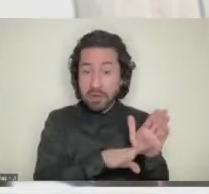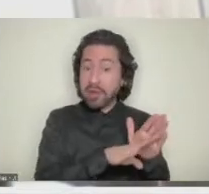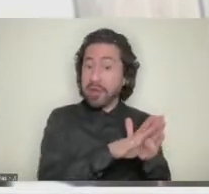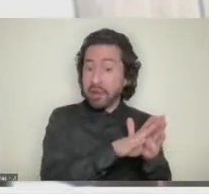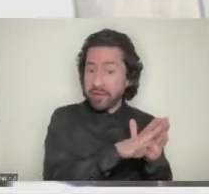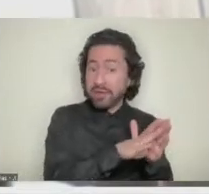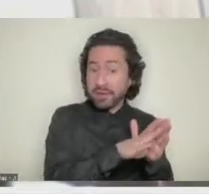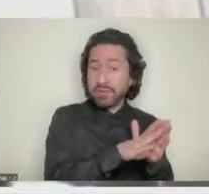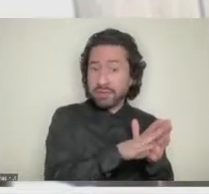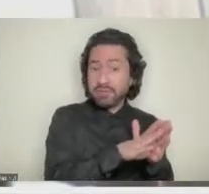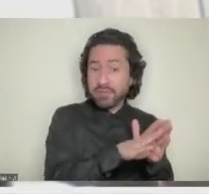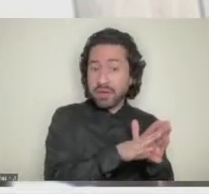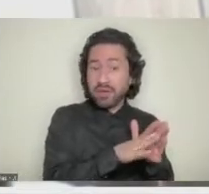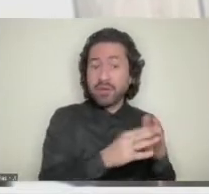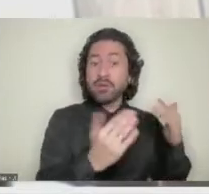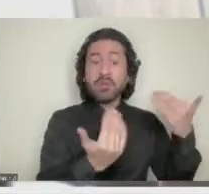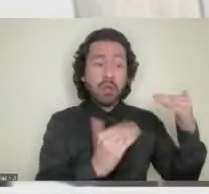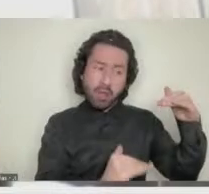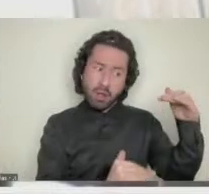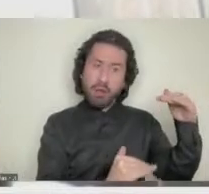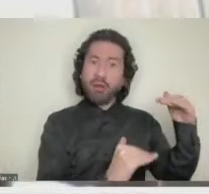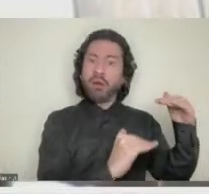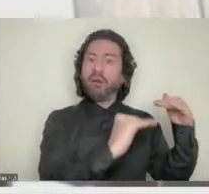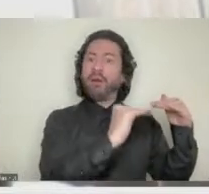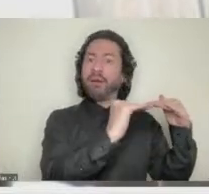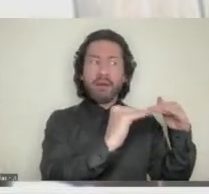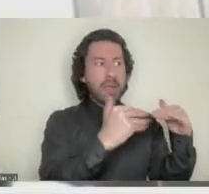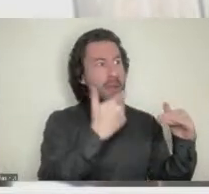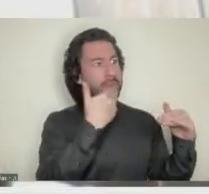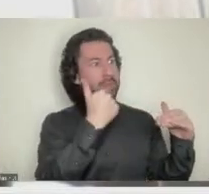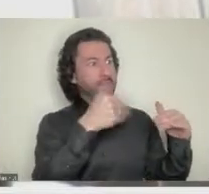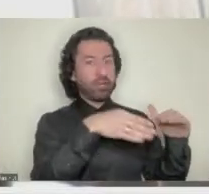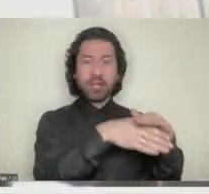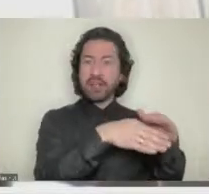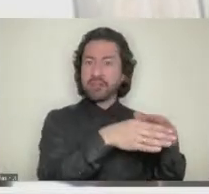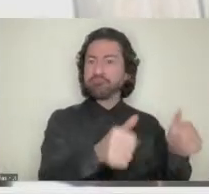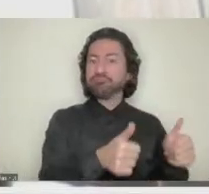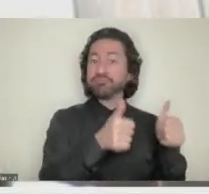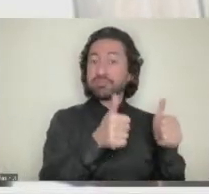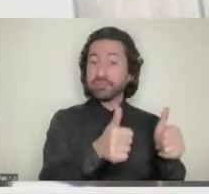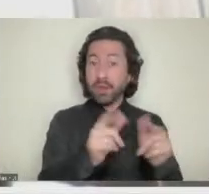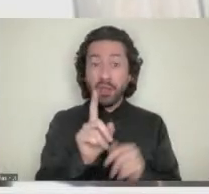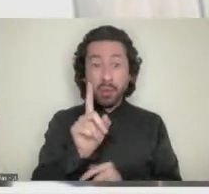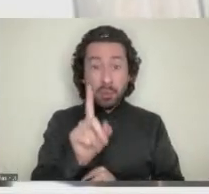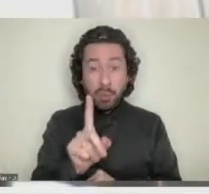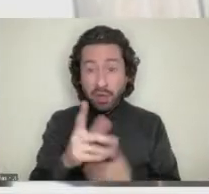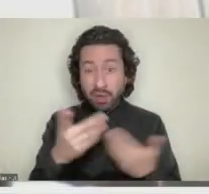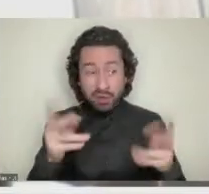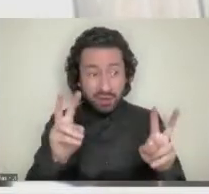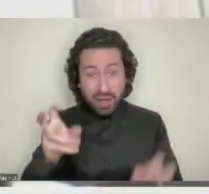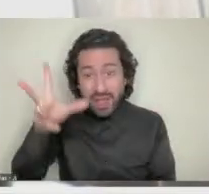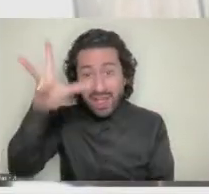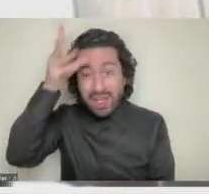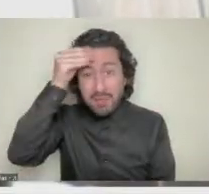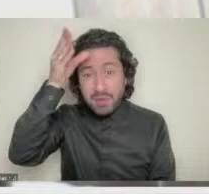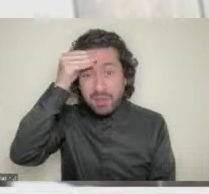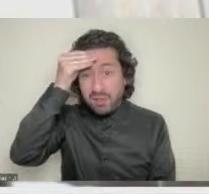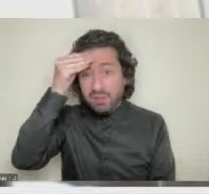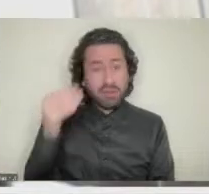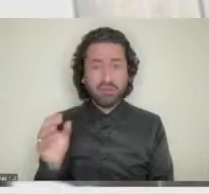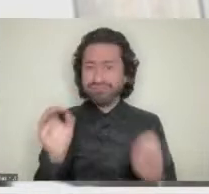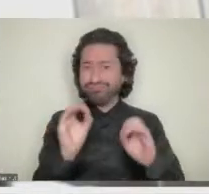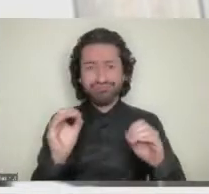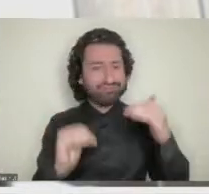in access. We have made progress. Daniela, you have shown that gaps start to close, but not